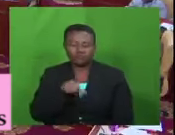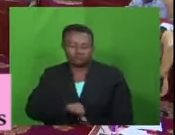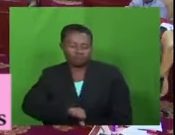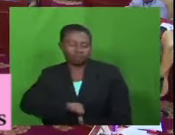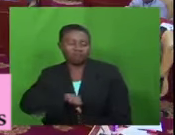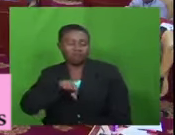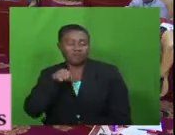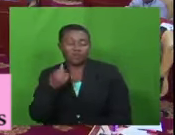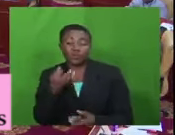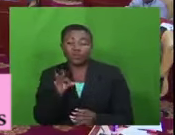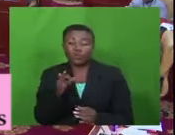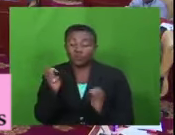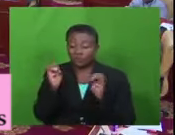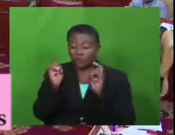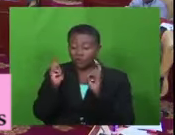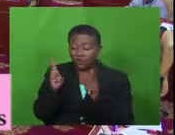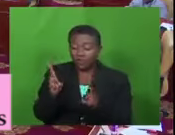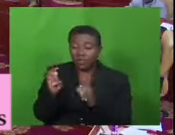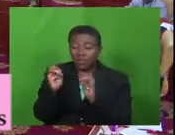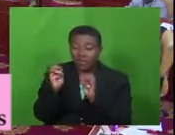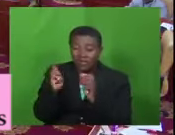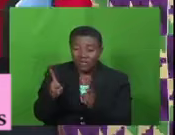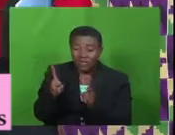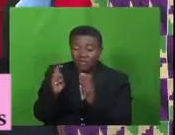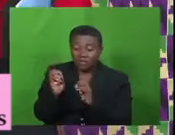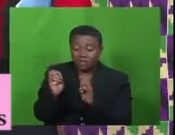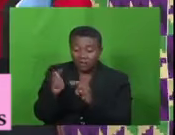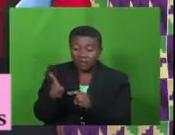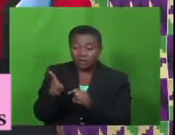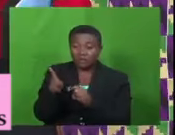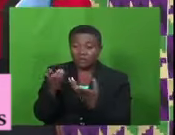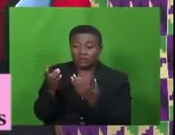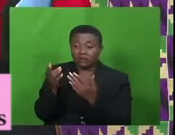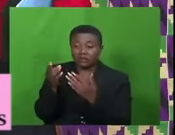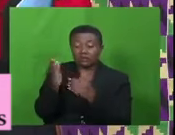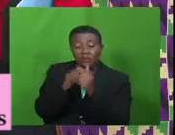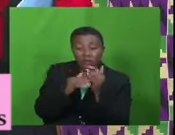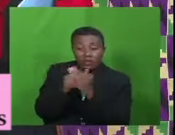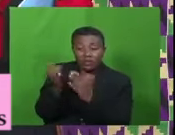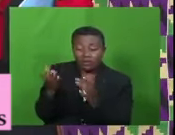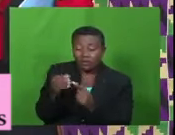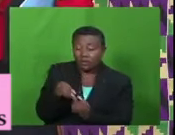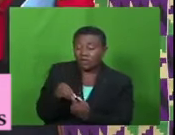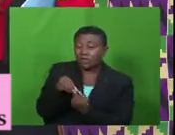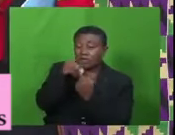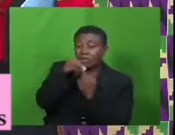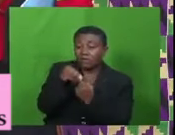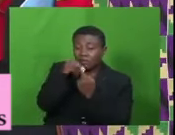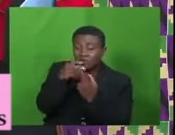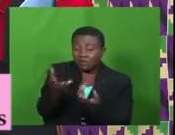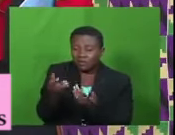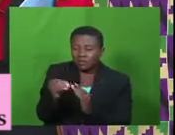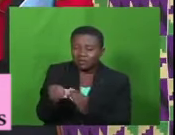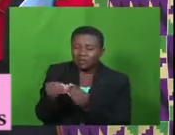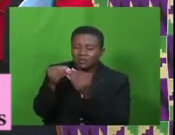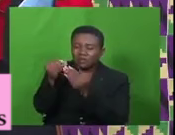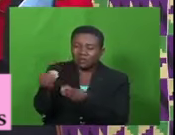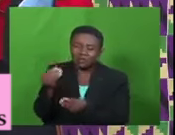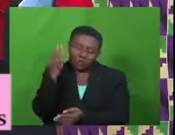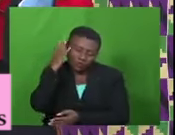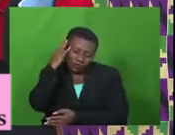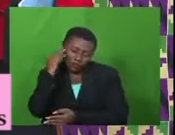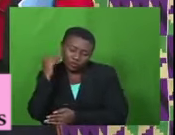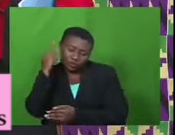additional educational infrastructure, especially the provision of ultra-modern classroom blocks for